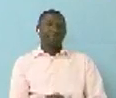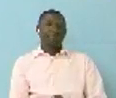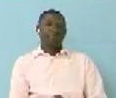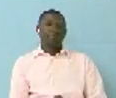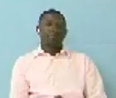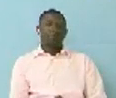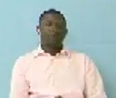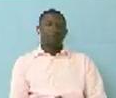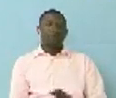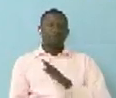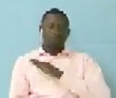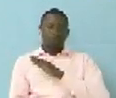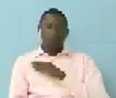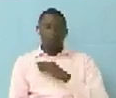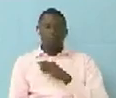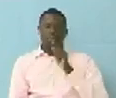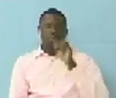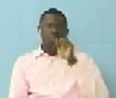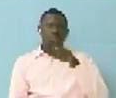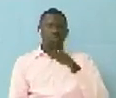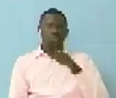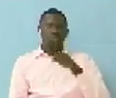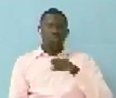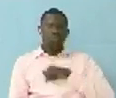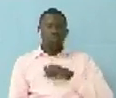It would also therefore be your view